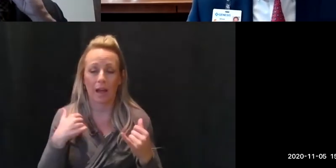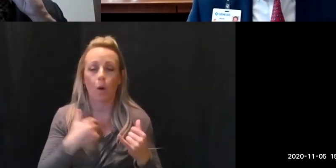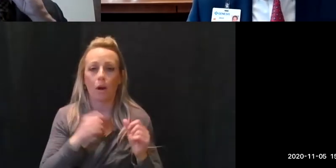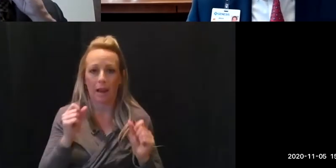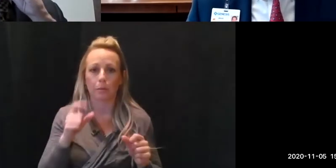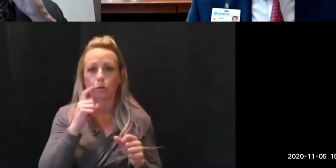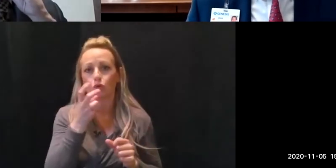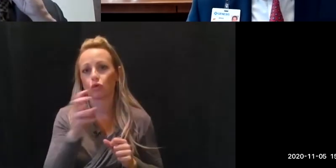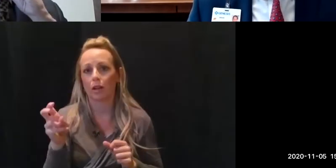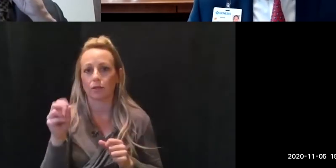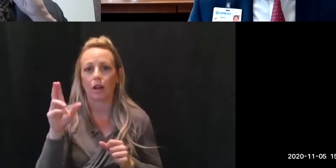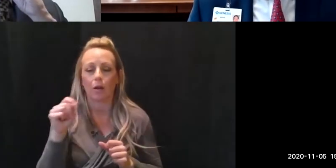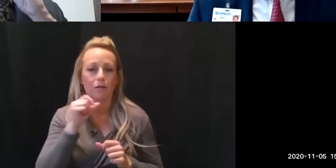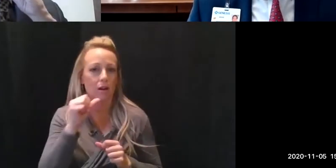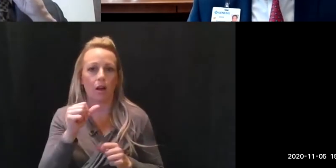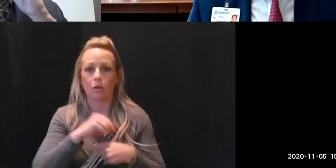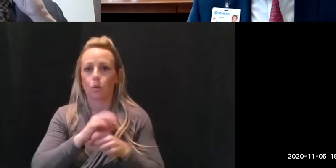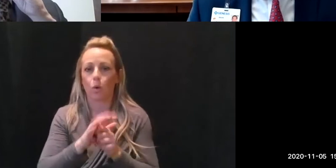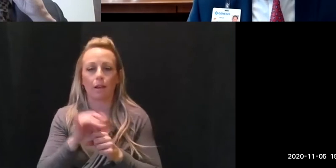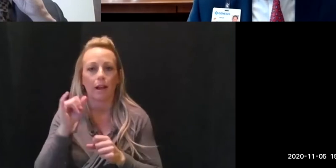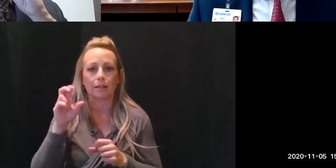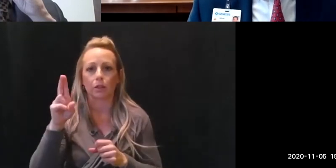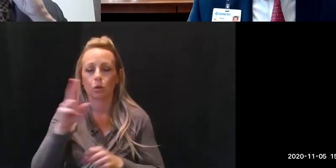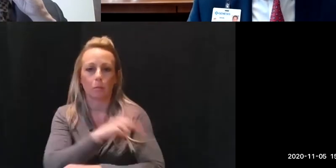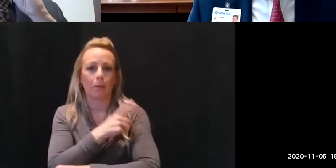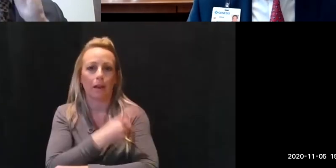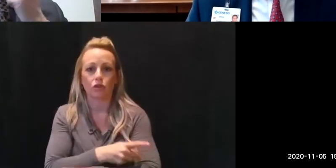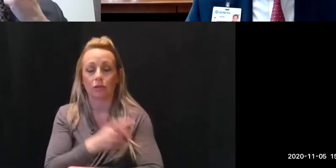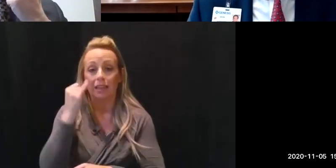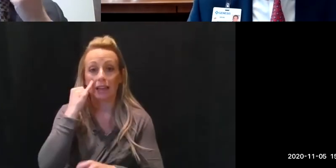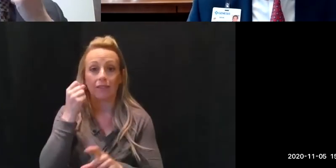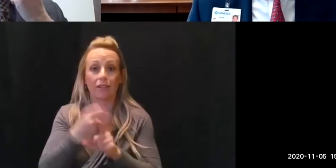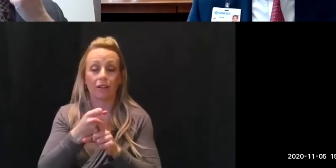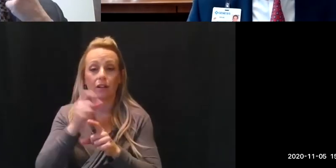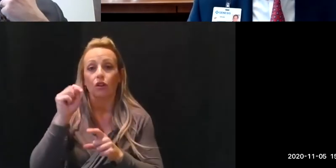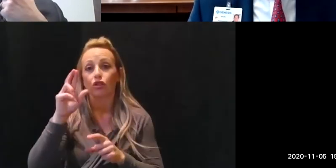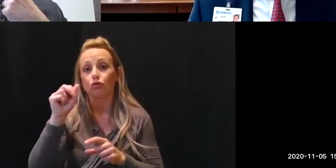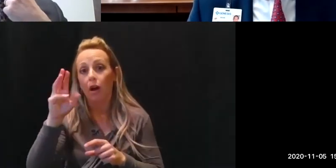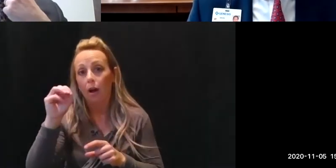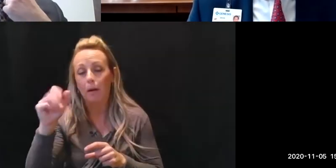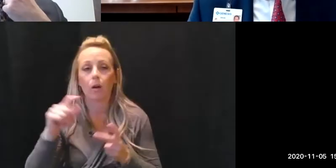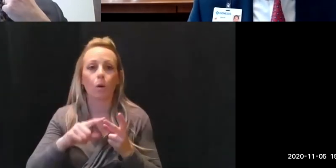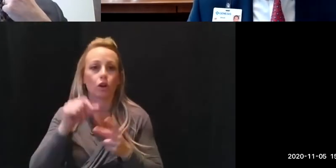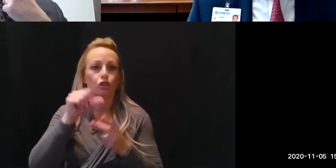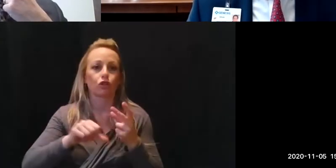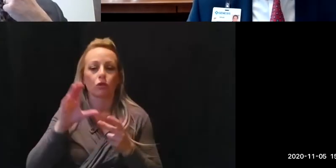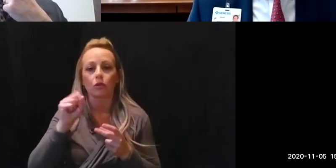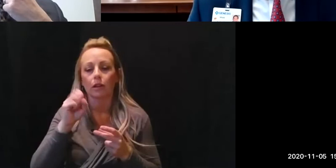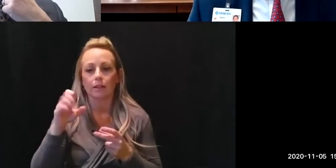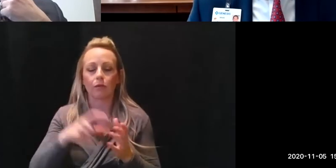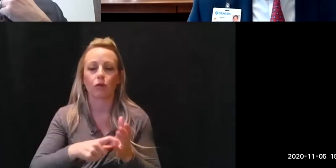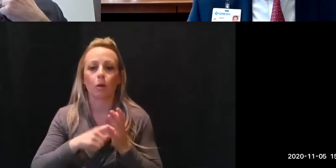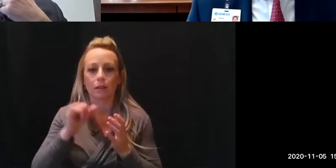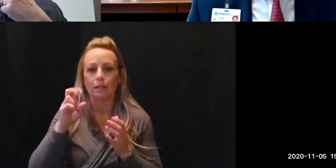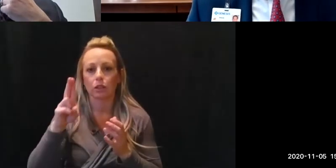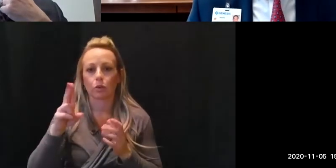out non-COVID ICU patients. Let's say that they're a trauma or a surgical case that would require the ICU to the University